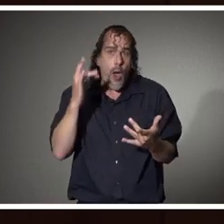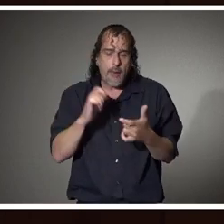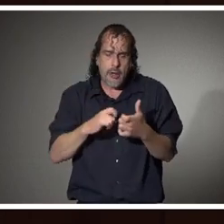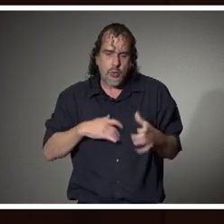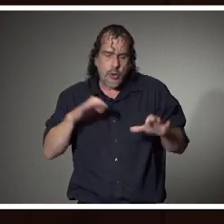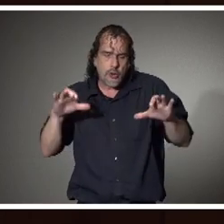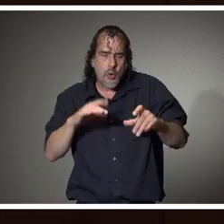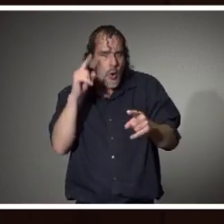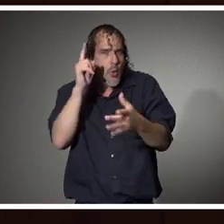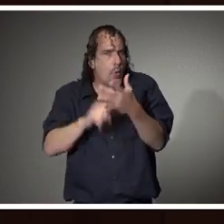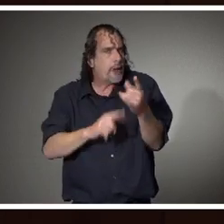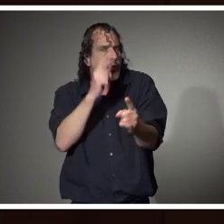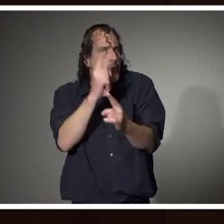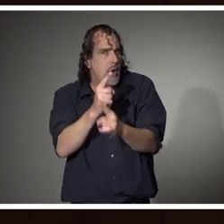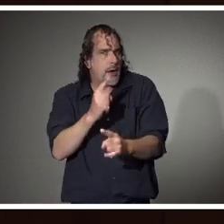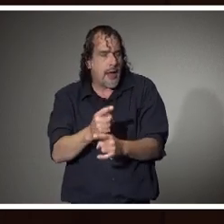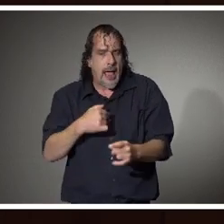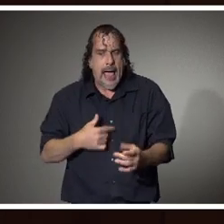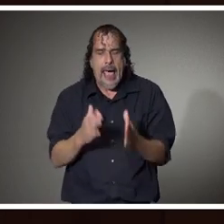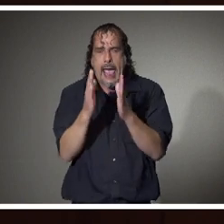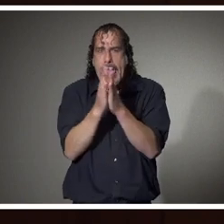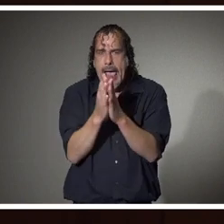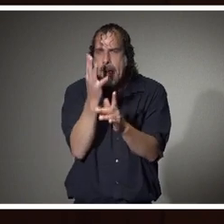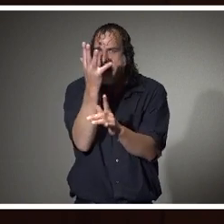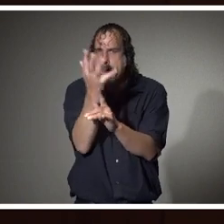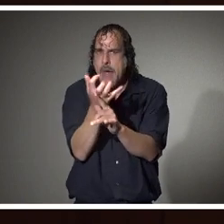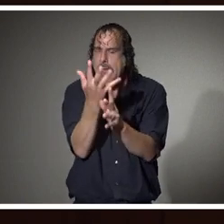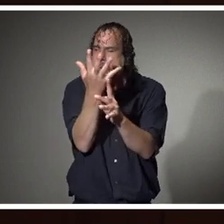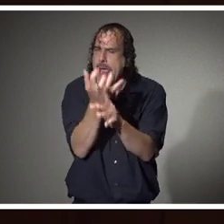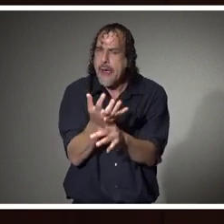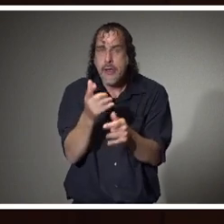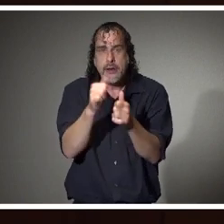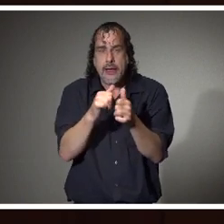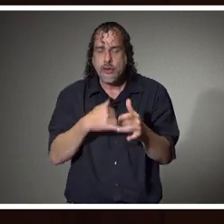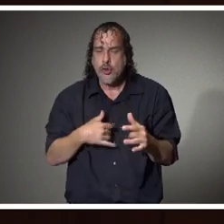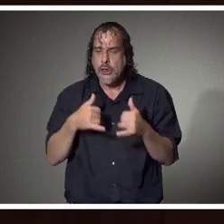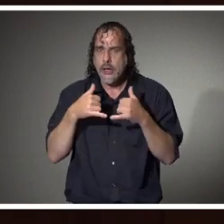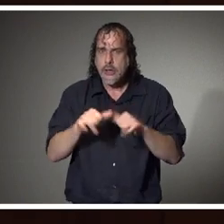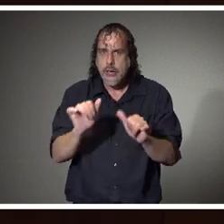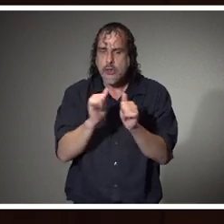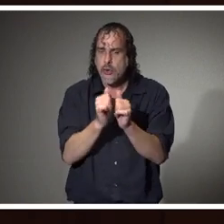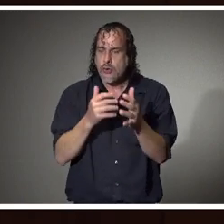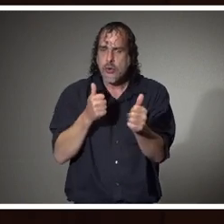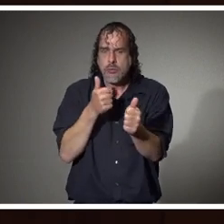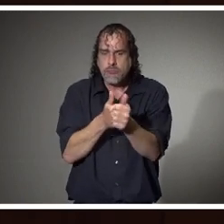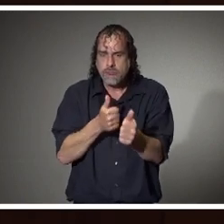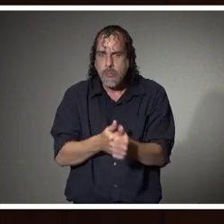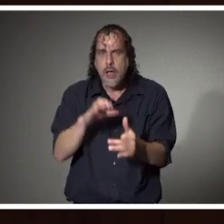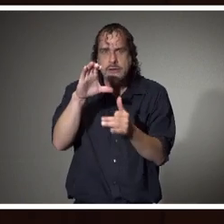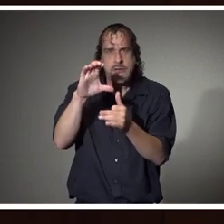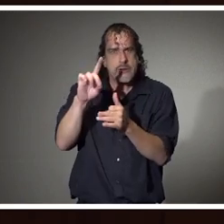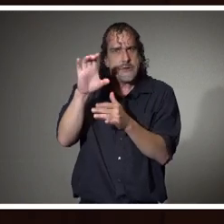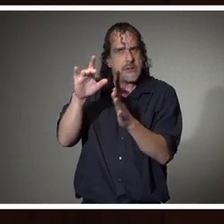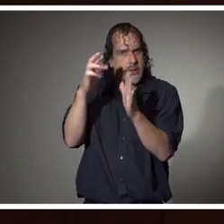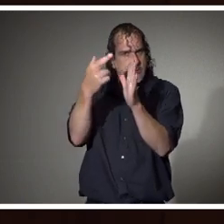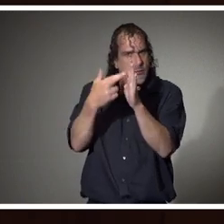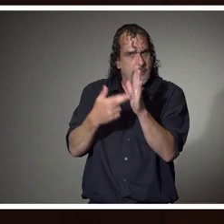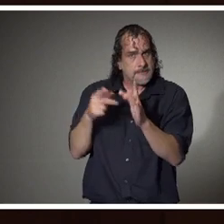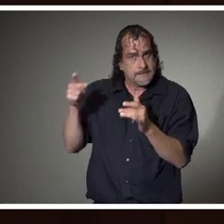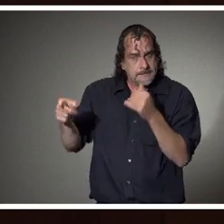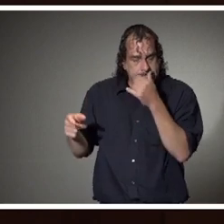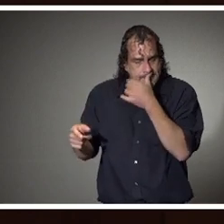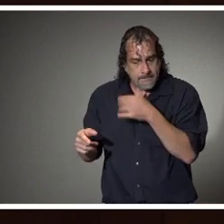I just ask, beg, and plead that we continue to do those practical, safe things. Business owners, when you open up